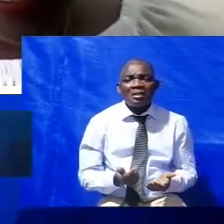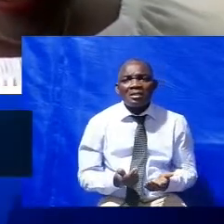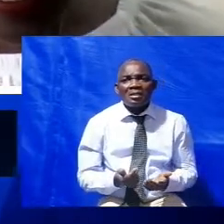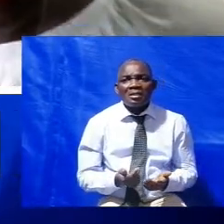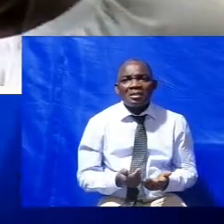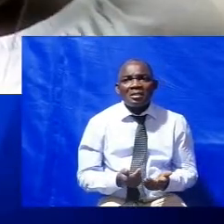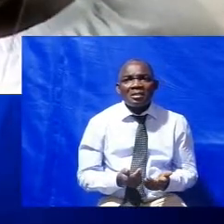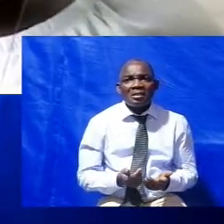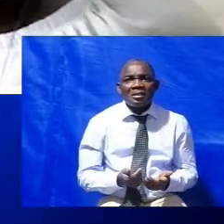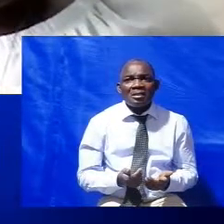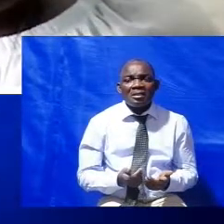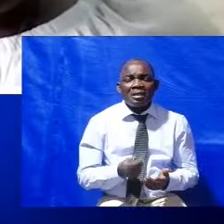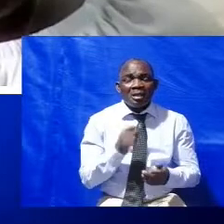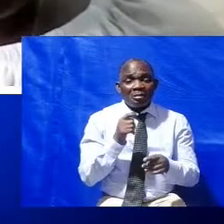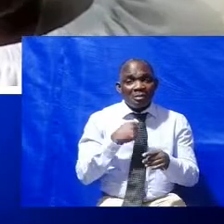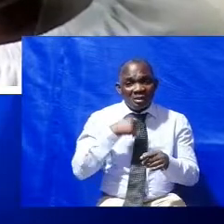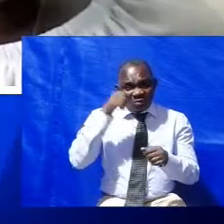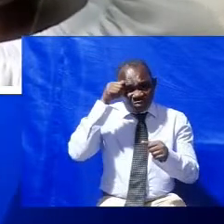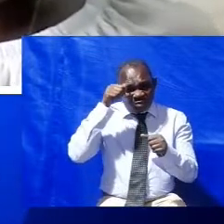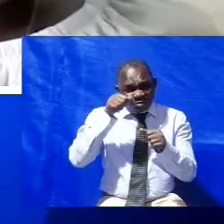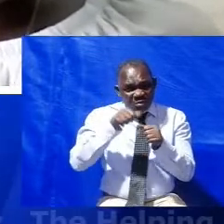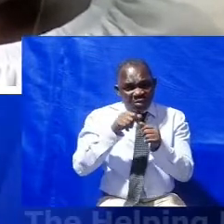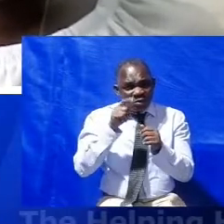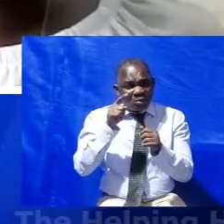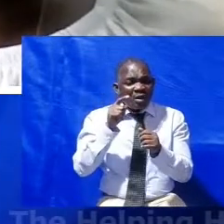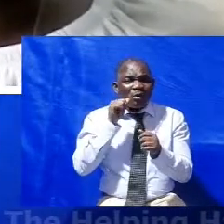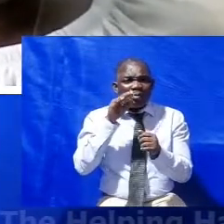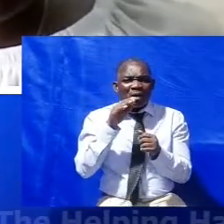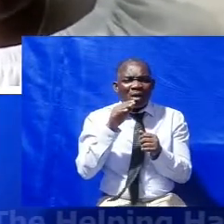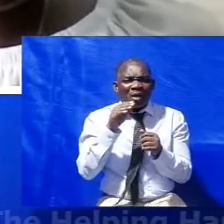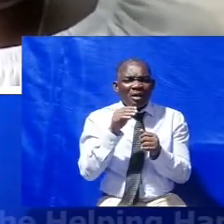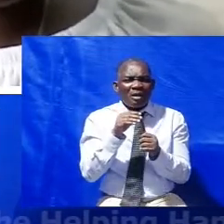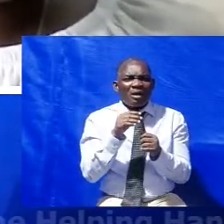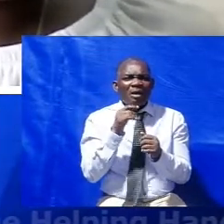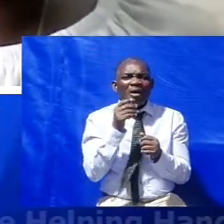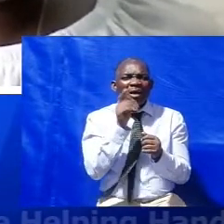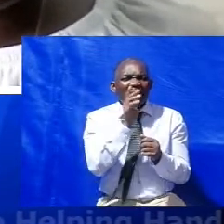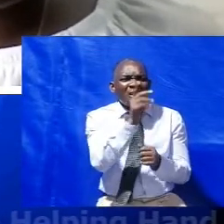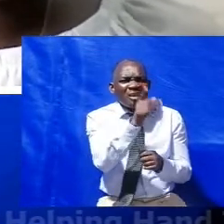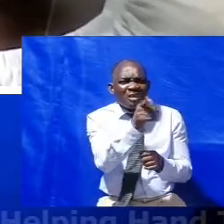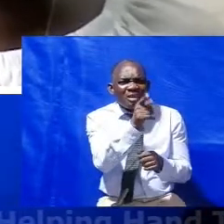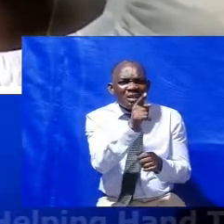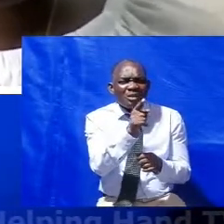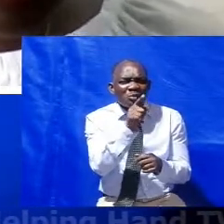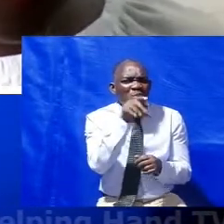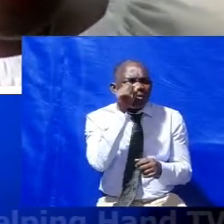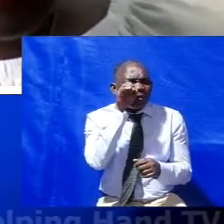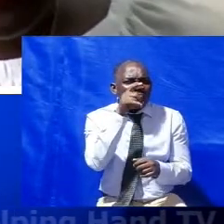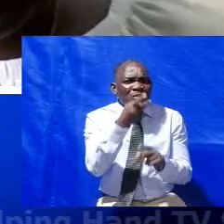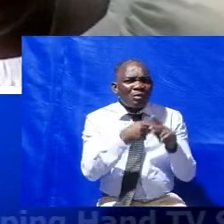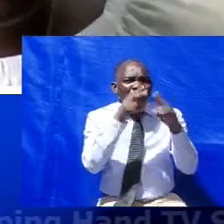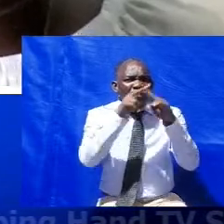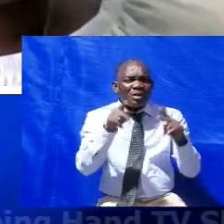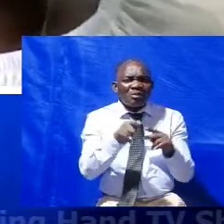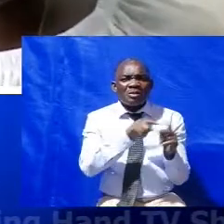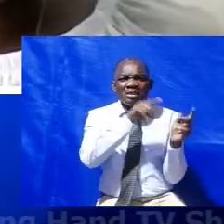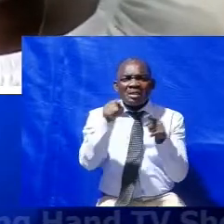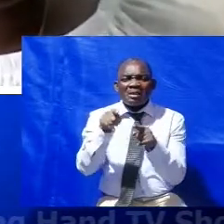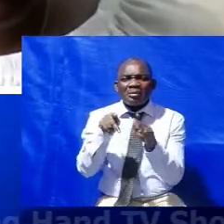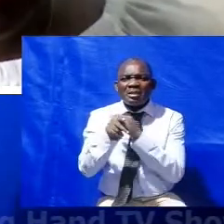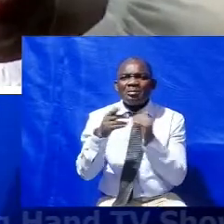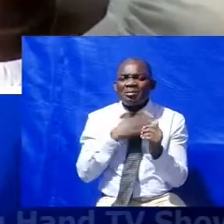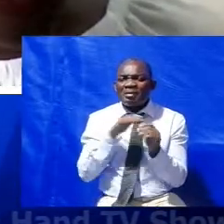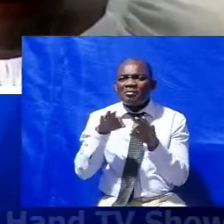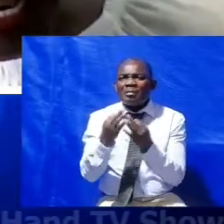Yes. And I remember how this lady was so furious, and she told me that I'm a witch from the village who had come